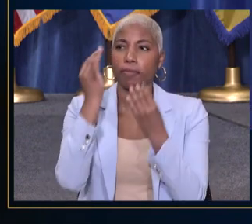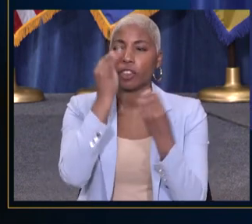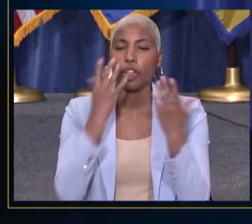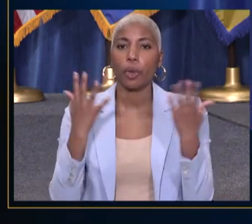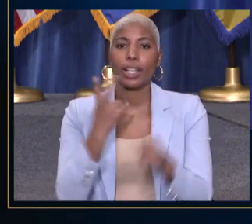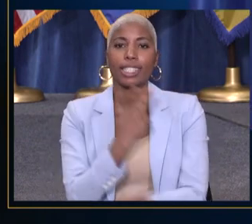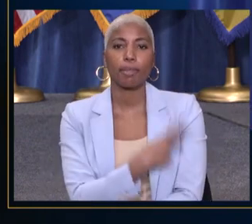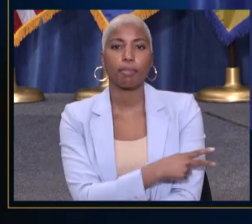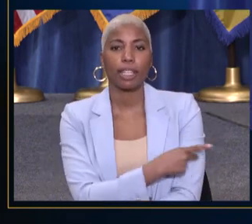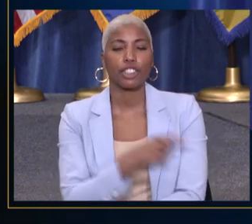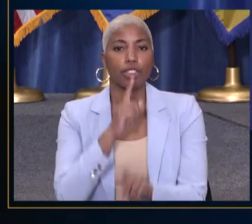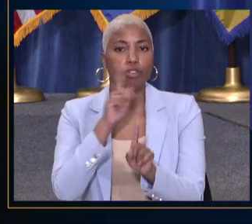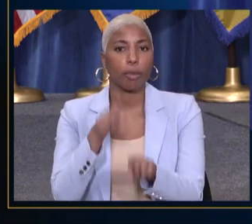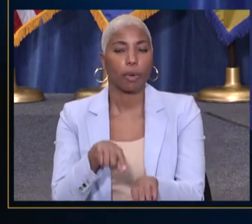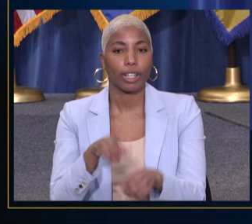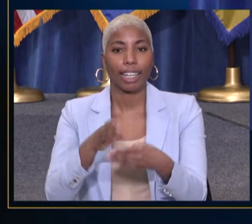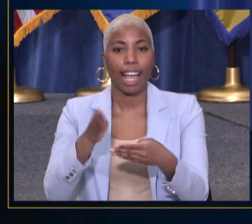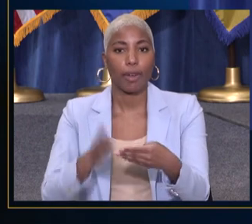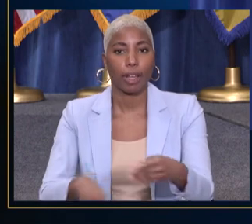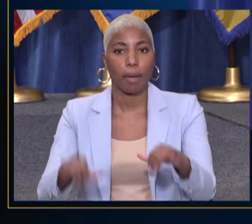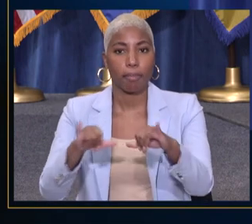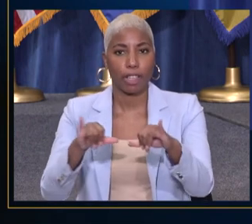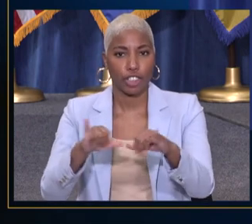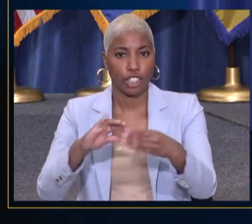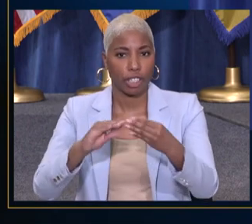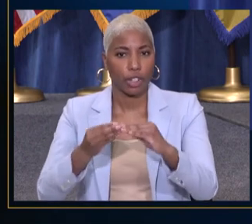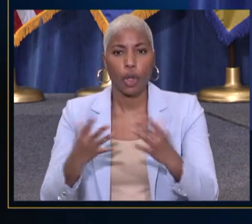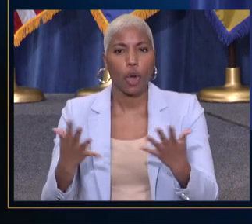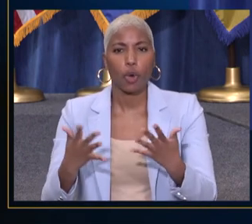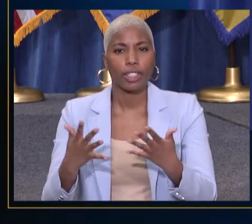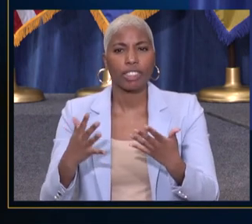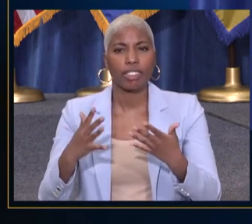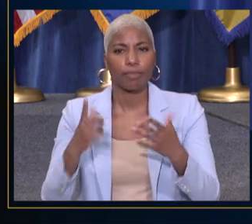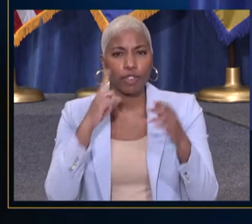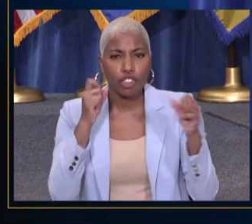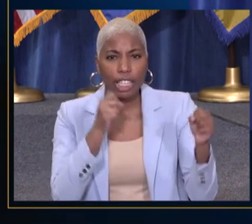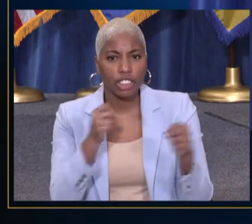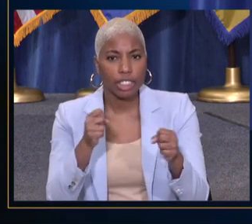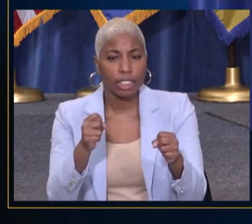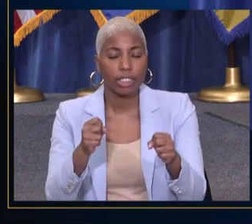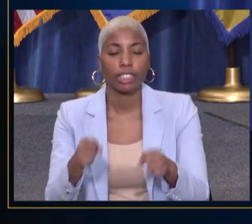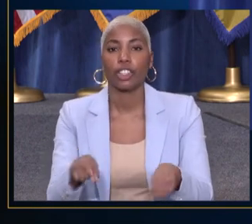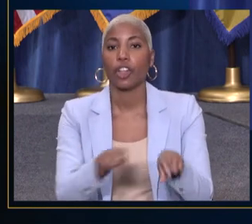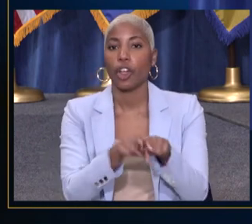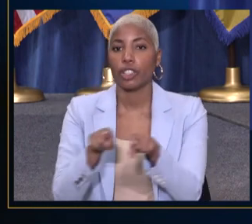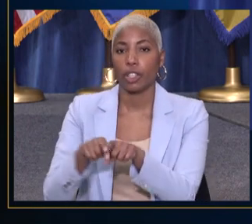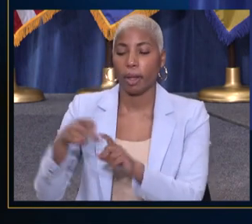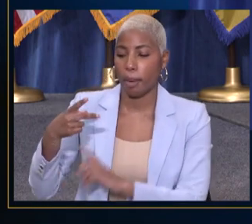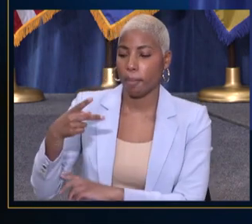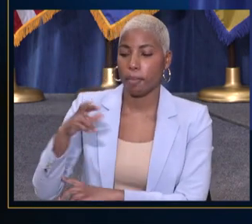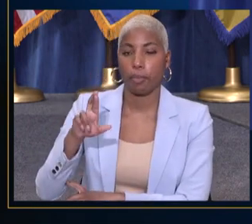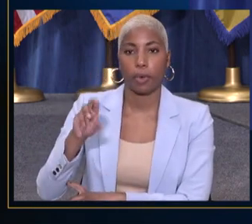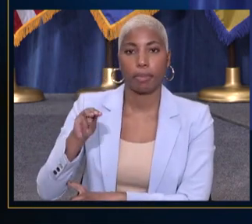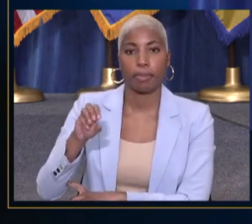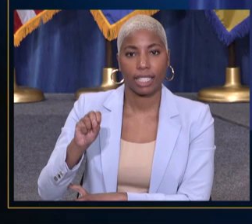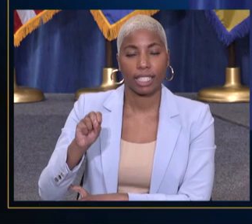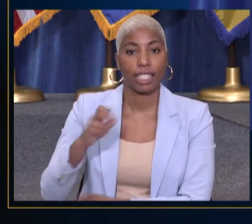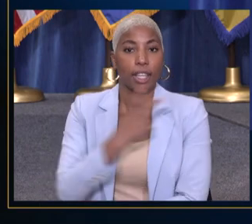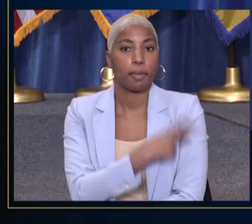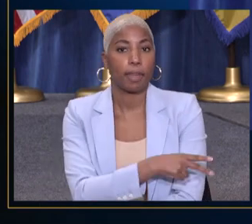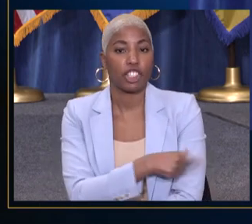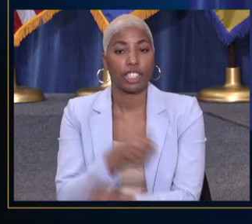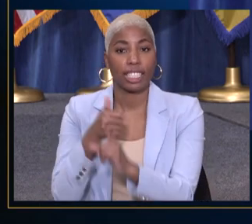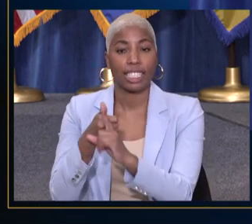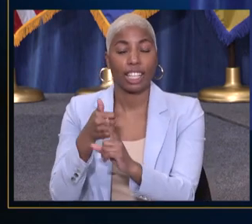outcome measures, what's the strategy there? But also, we're also looking at PREMS, PROMS and PREMS, the patient